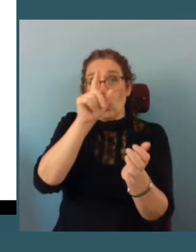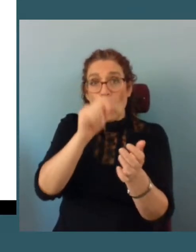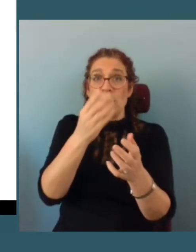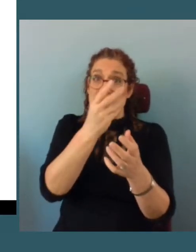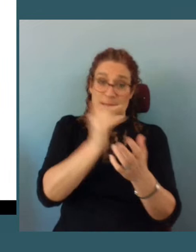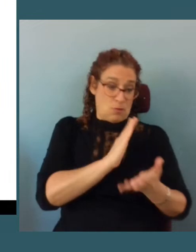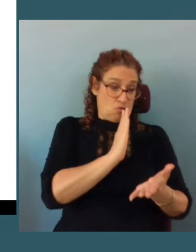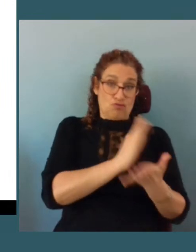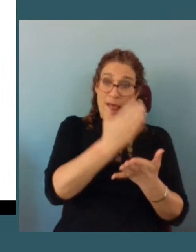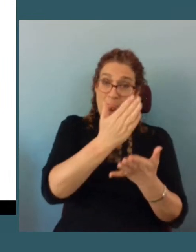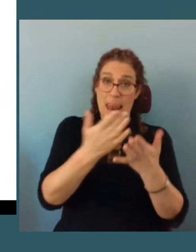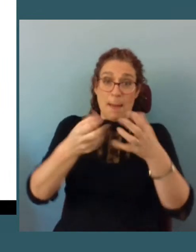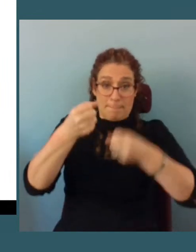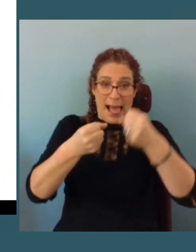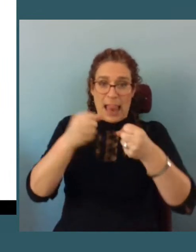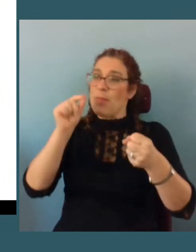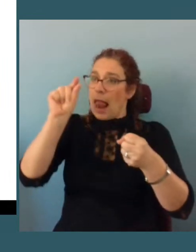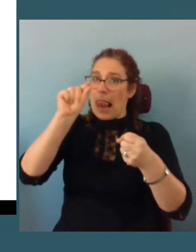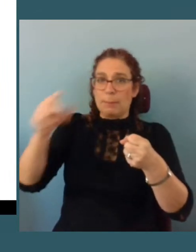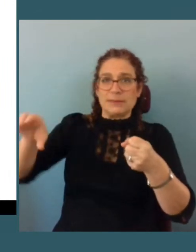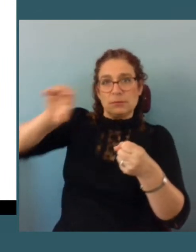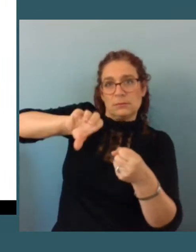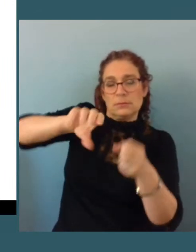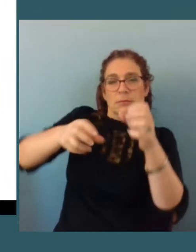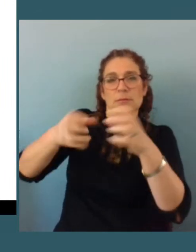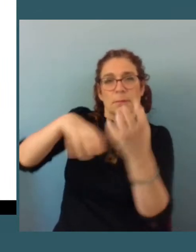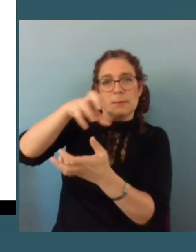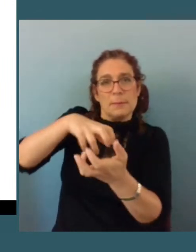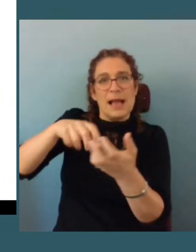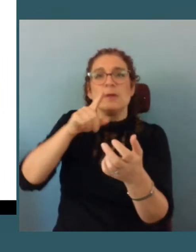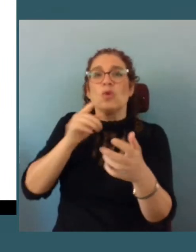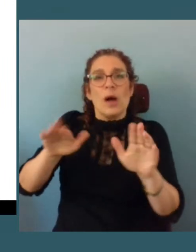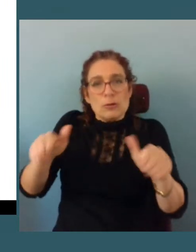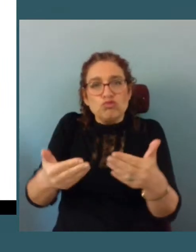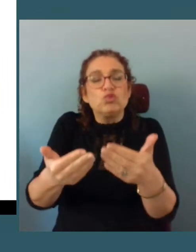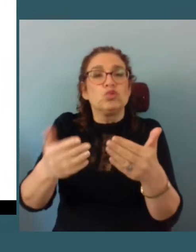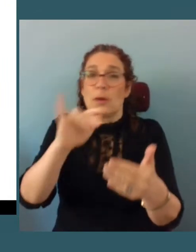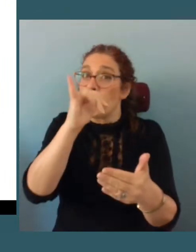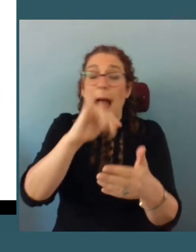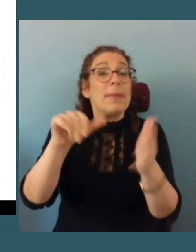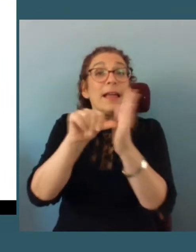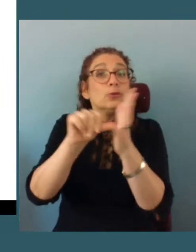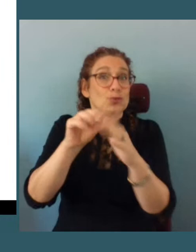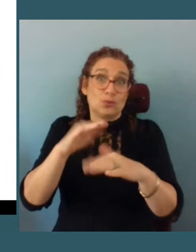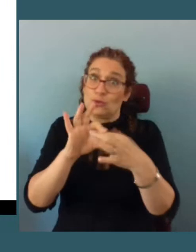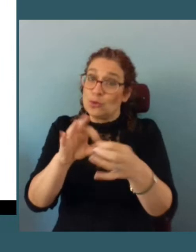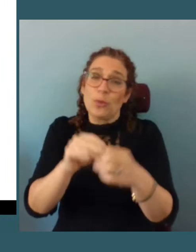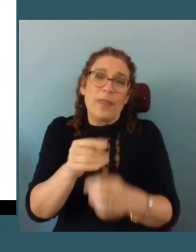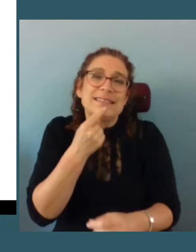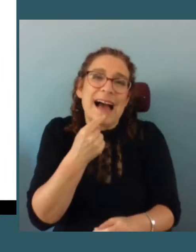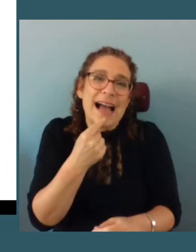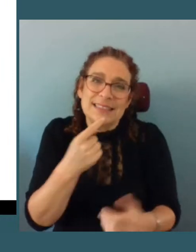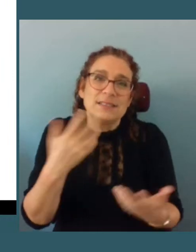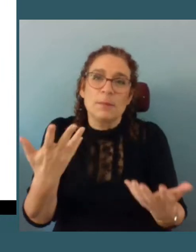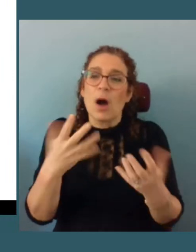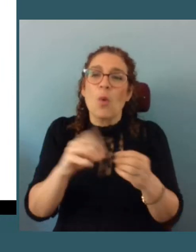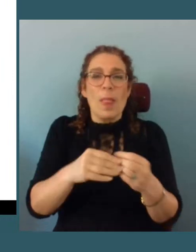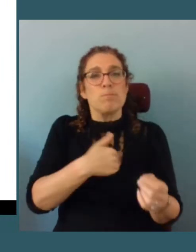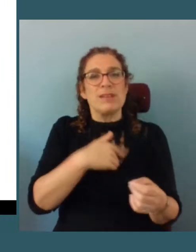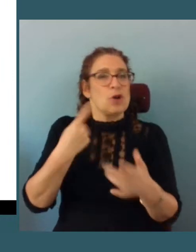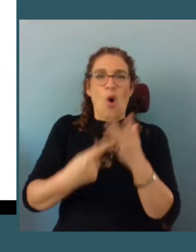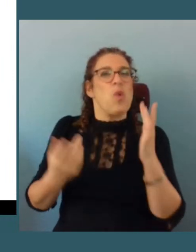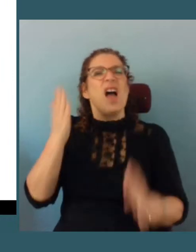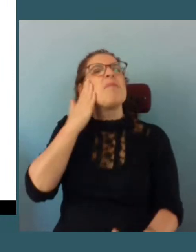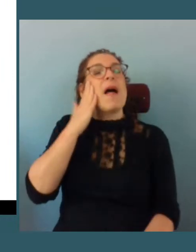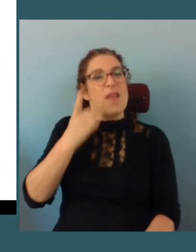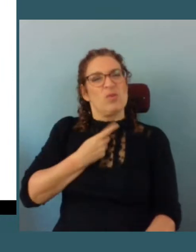to get worse, so you don't have problems with then the reintroduction. If taste is an issue in breastfeeding, I think you just simply ask the mother to reintroduce milk into her